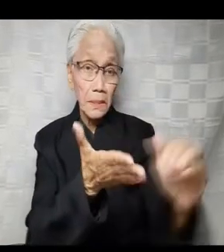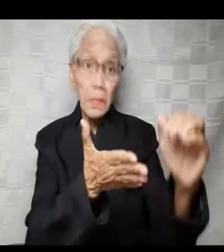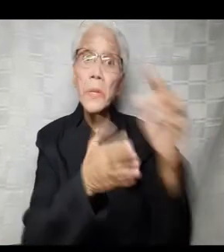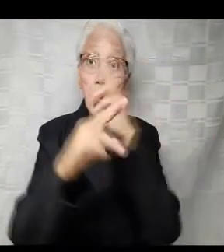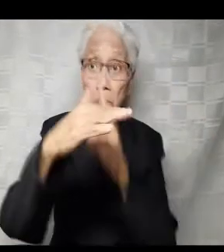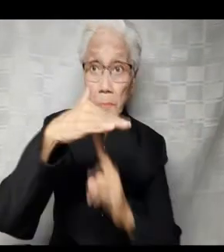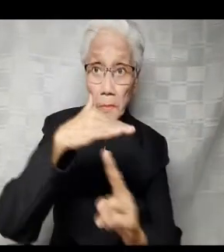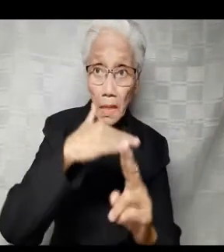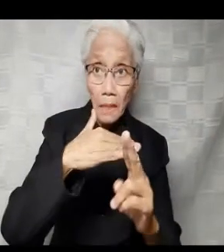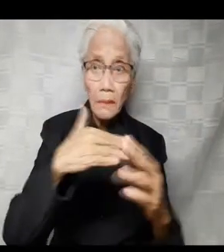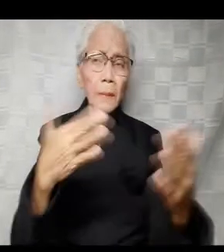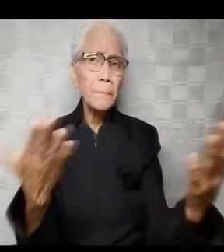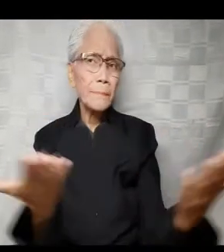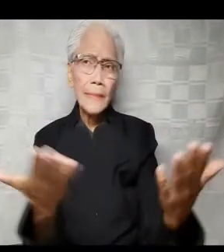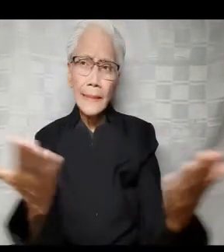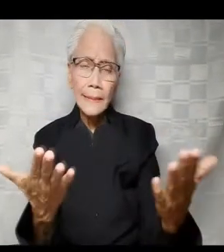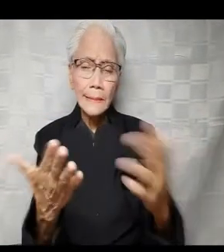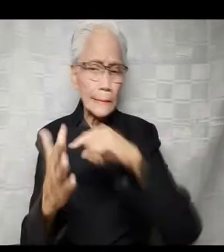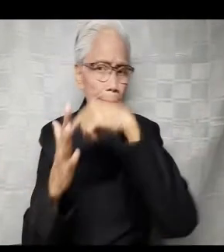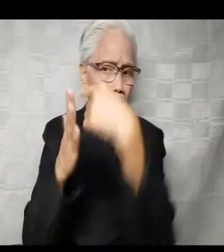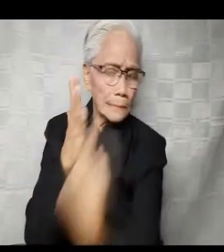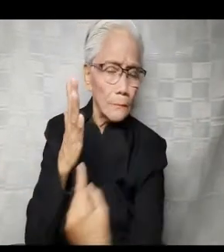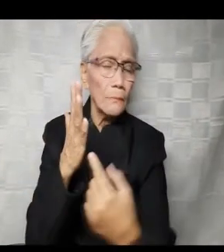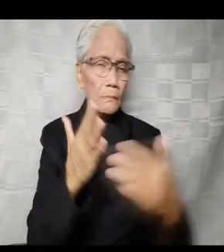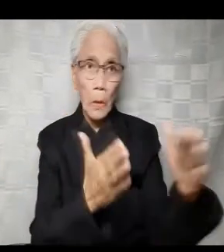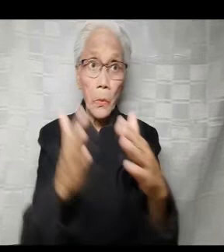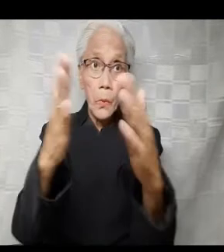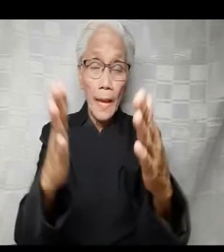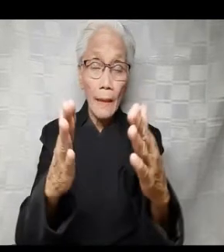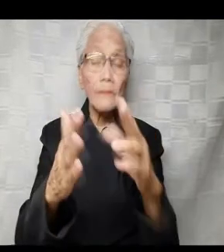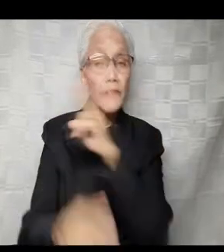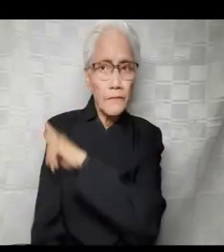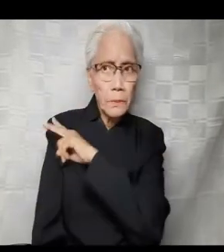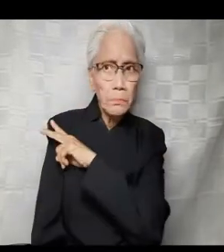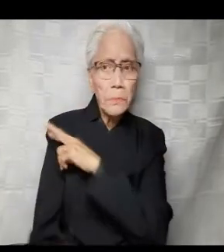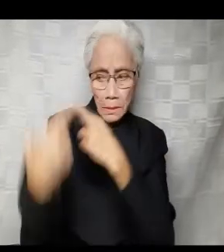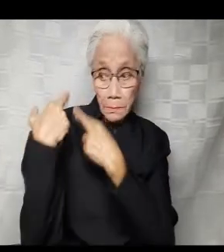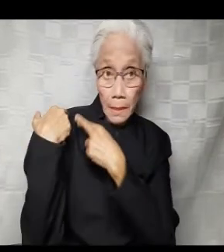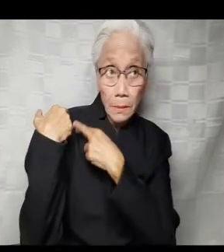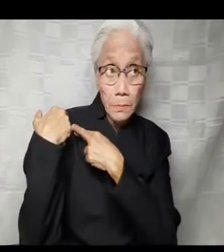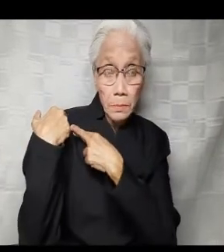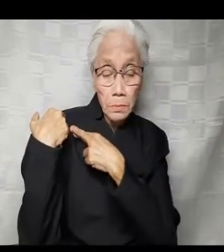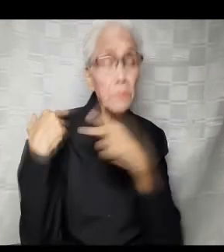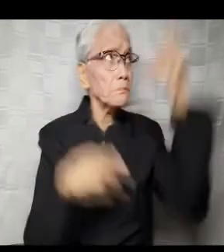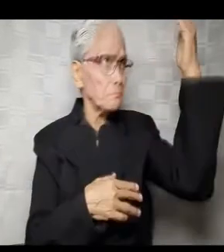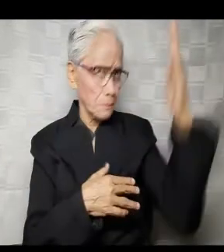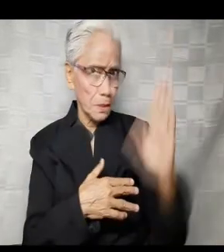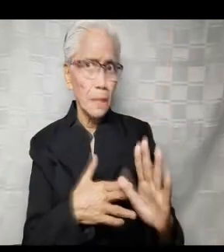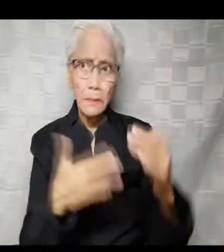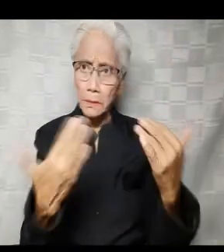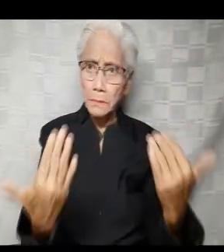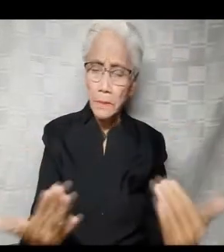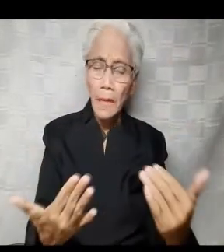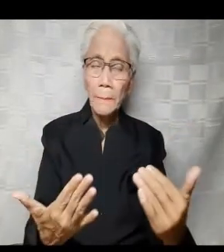be, practicing humility. This is the door to all the virtues. Being responsive to God's call